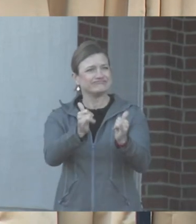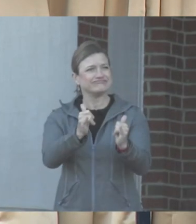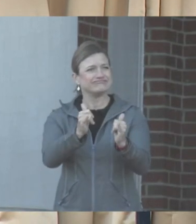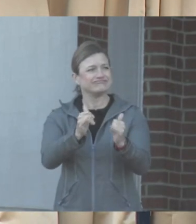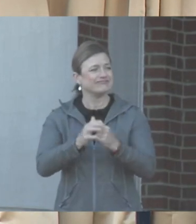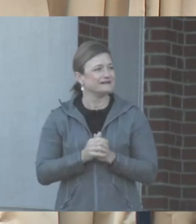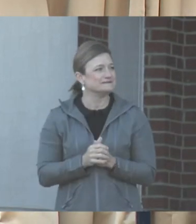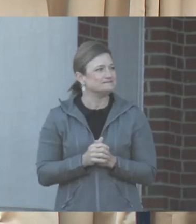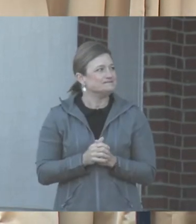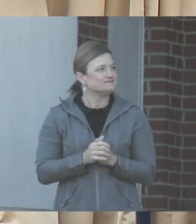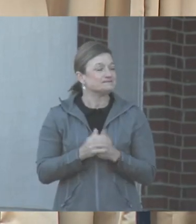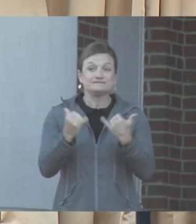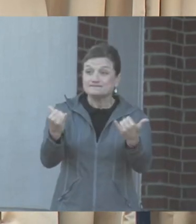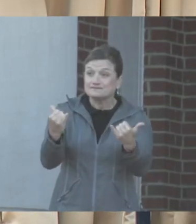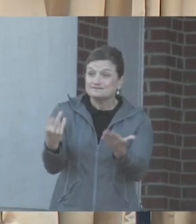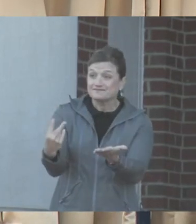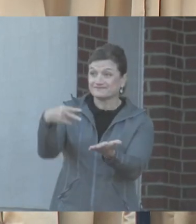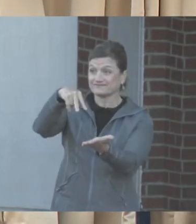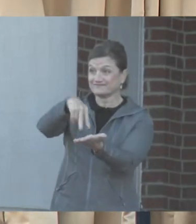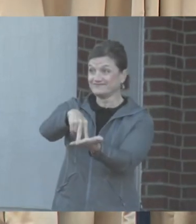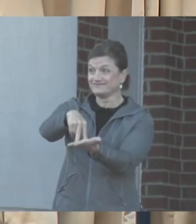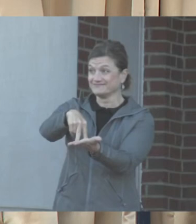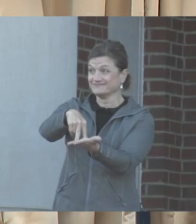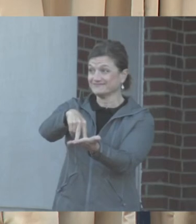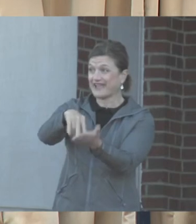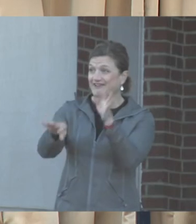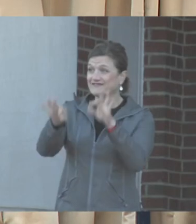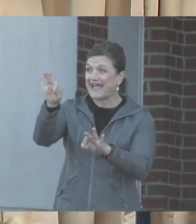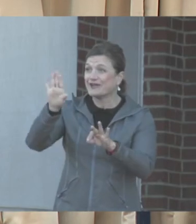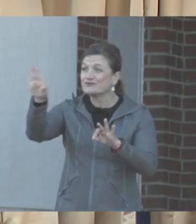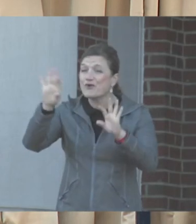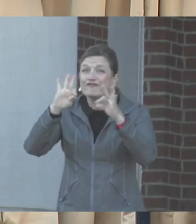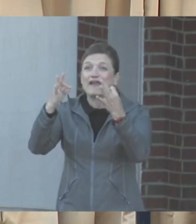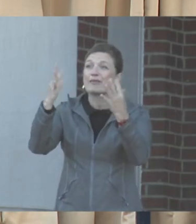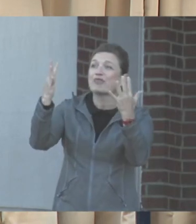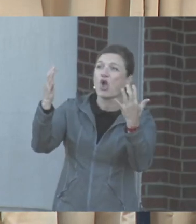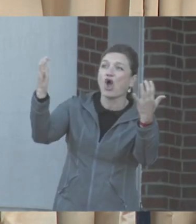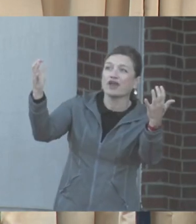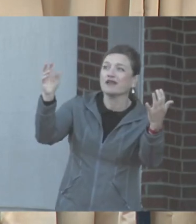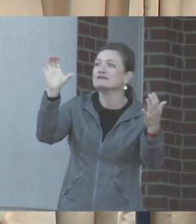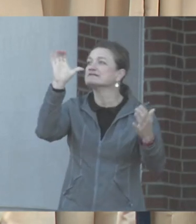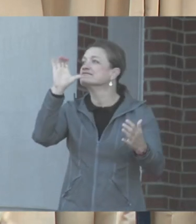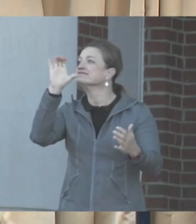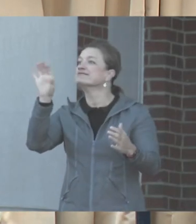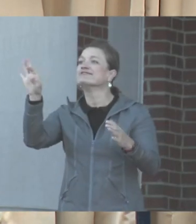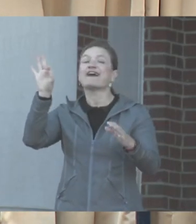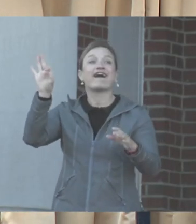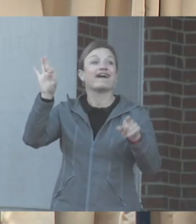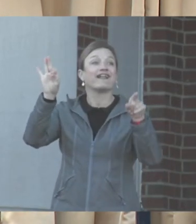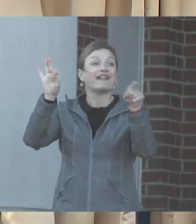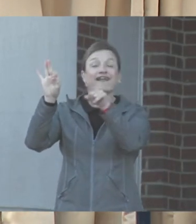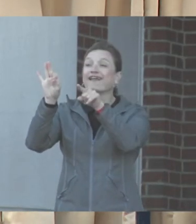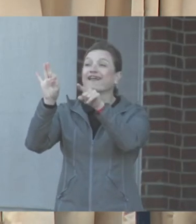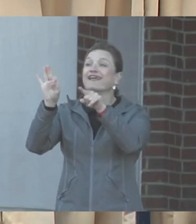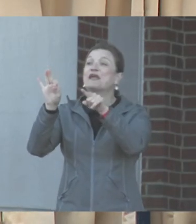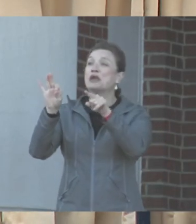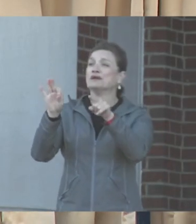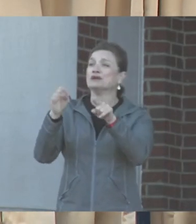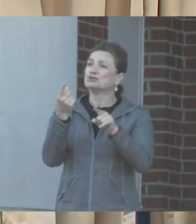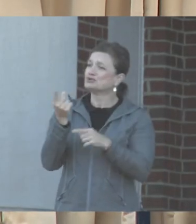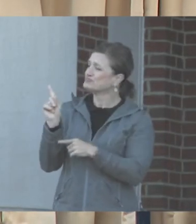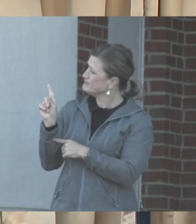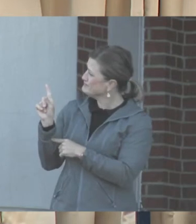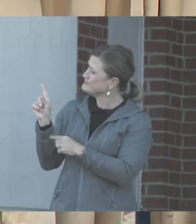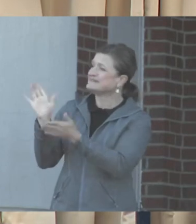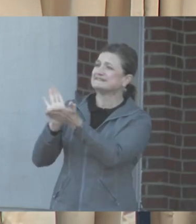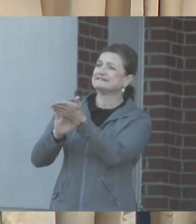morning to stand up first thing. Find your family in the audience as you were coming in. I know many of you were trying, but would you turn around and celebrate